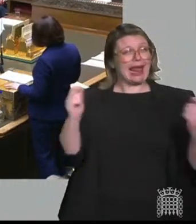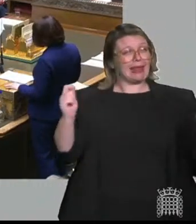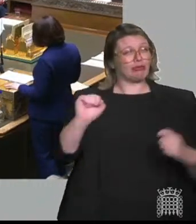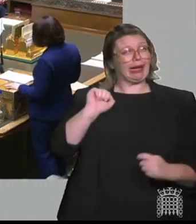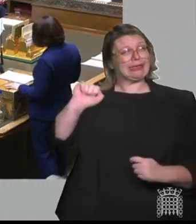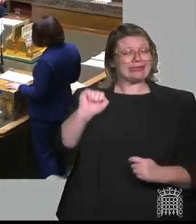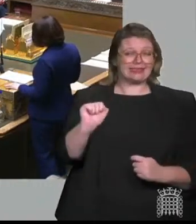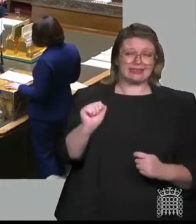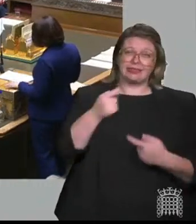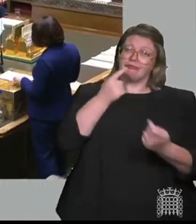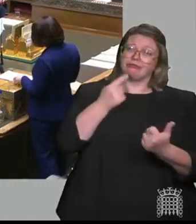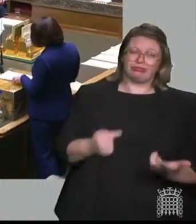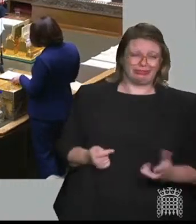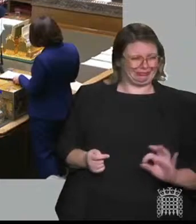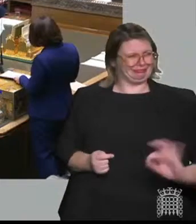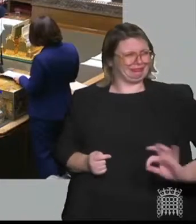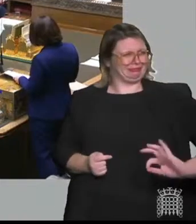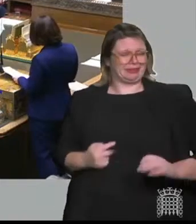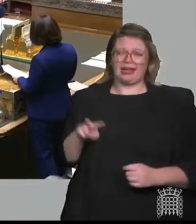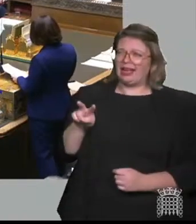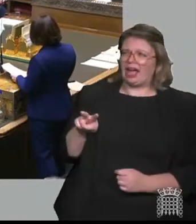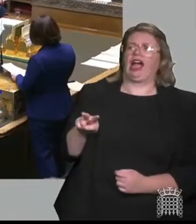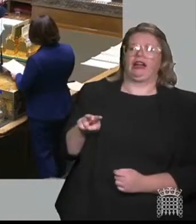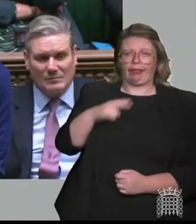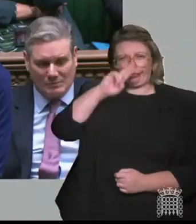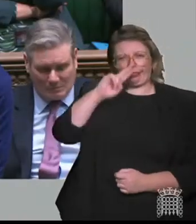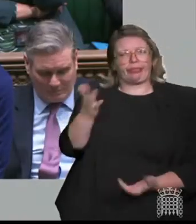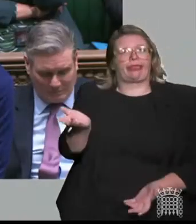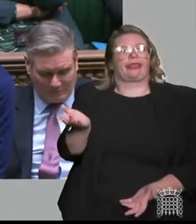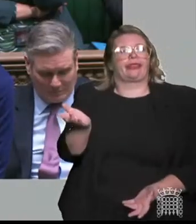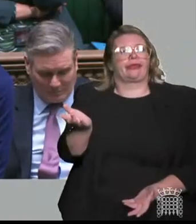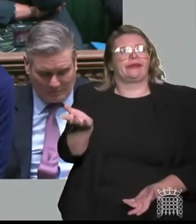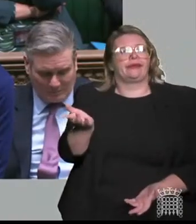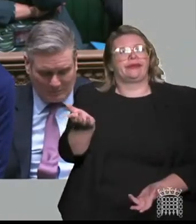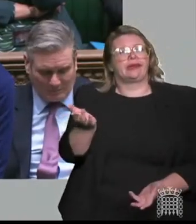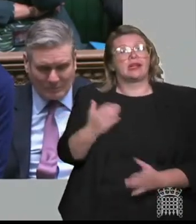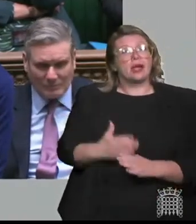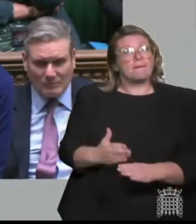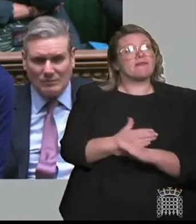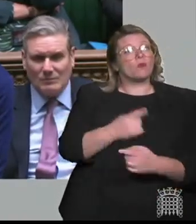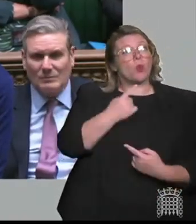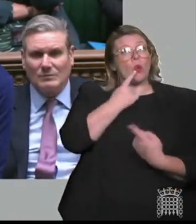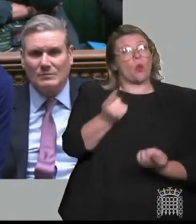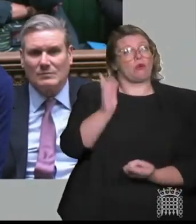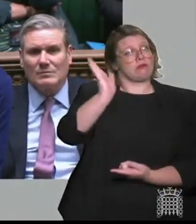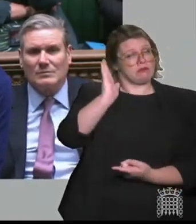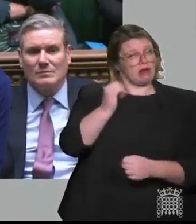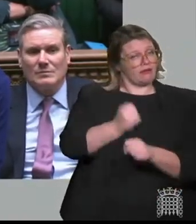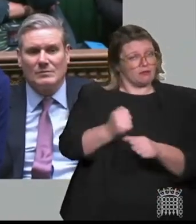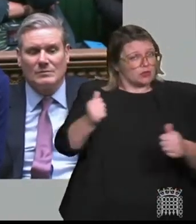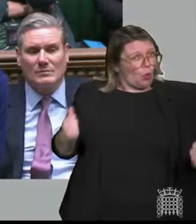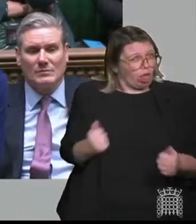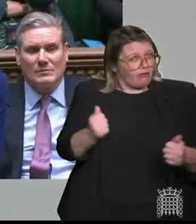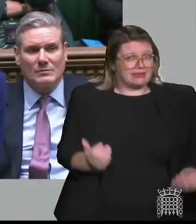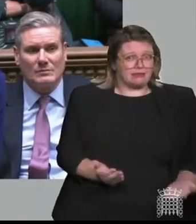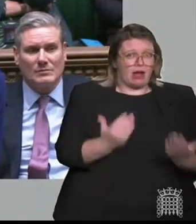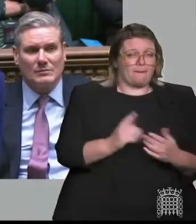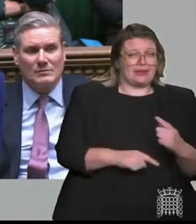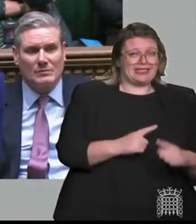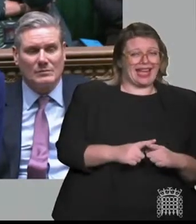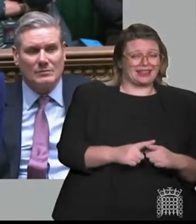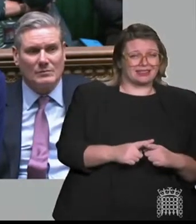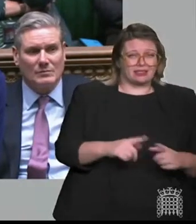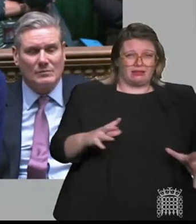behind today's announcements. Going into this statement, the government had already put in place tax increases